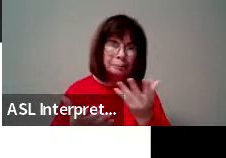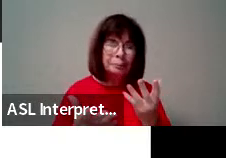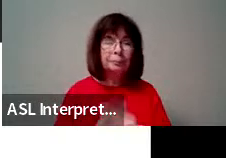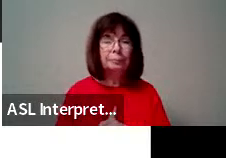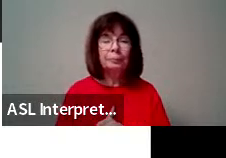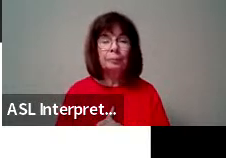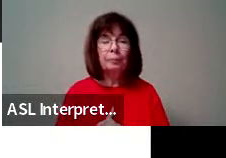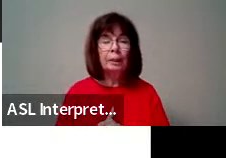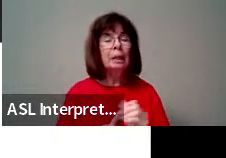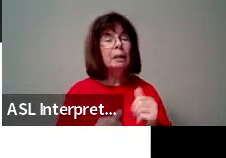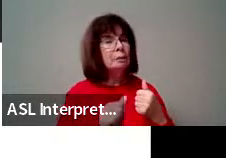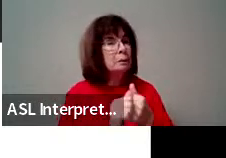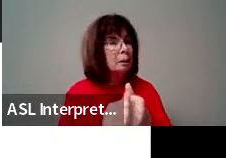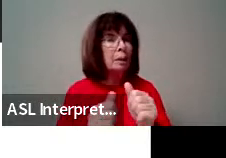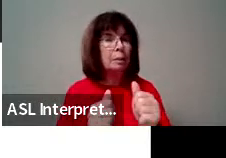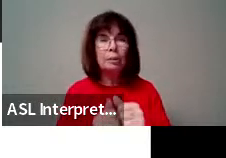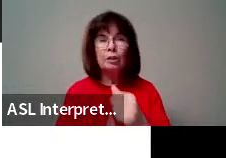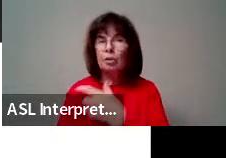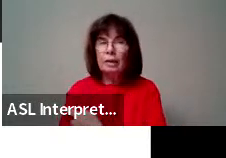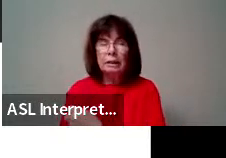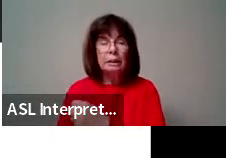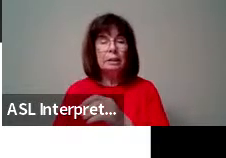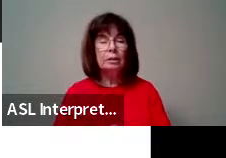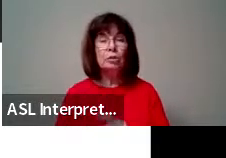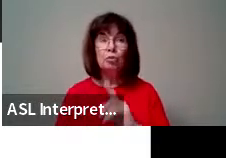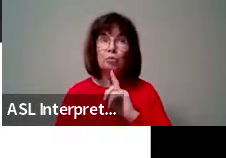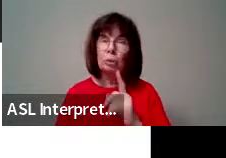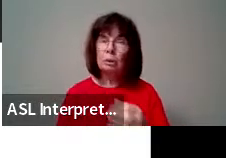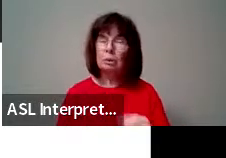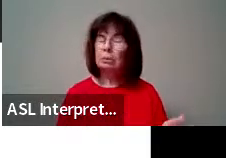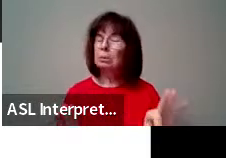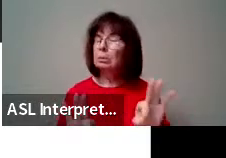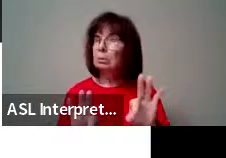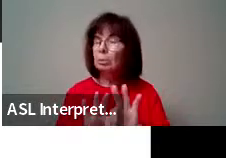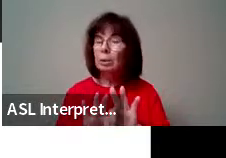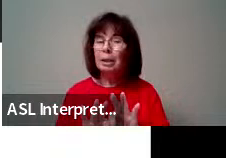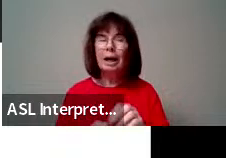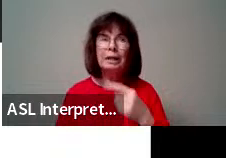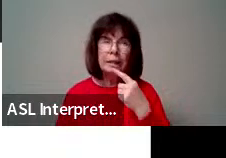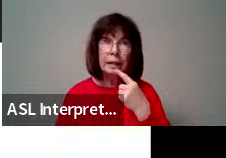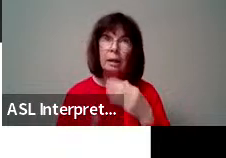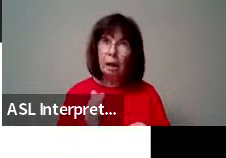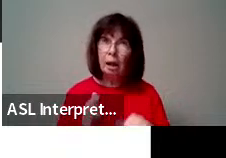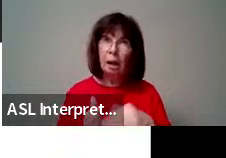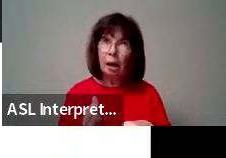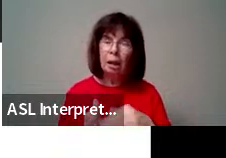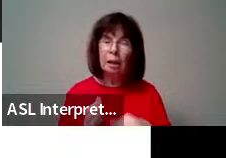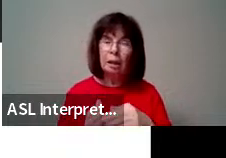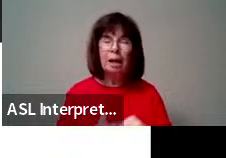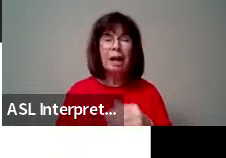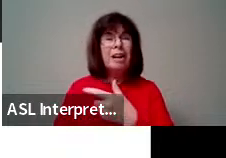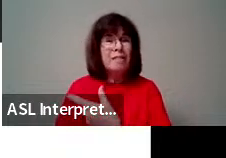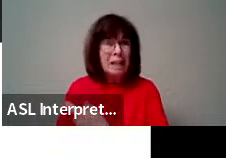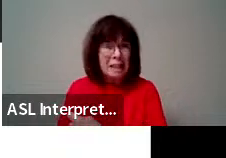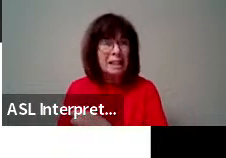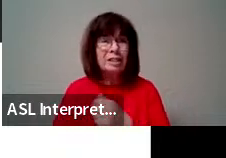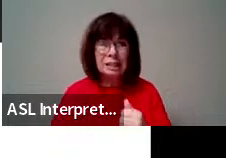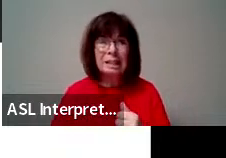stay up to date on vaccinations. Really important. Got to keep repeating that message. Vaccines are really helpful